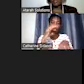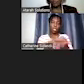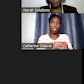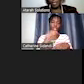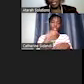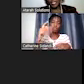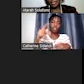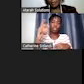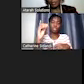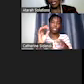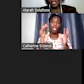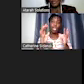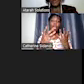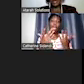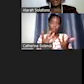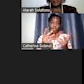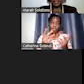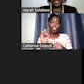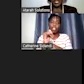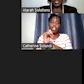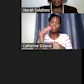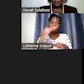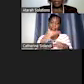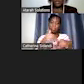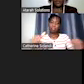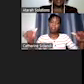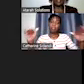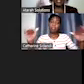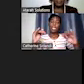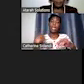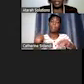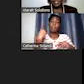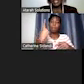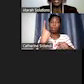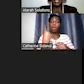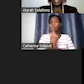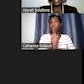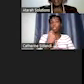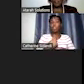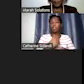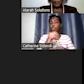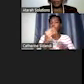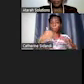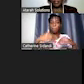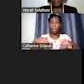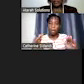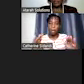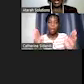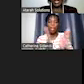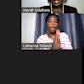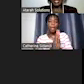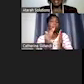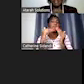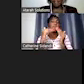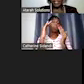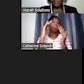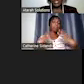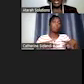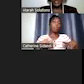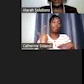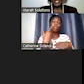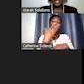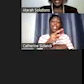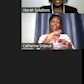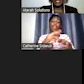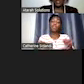this is just panelist number 1. I mean, panel number 1. We have another panel, and a lot of people will be in the room, and let's find out,